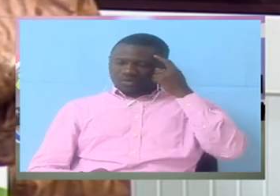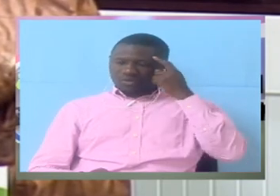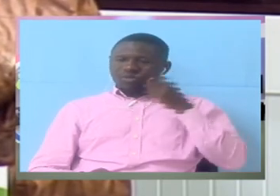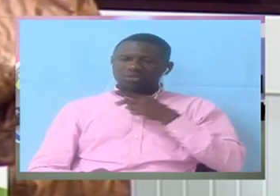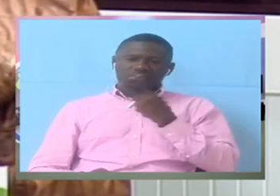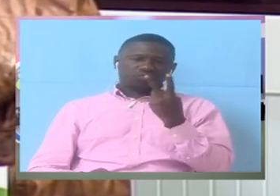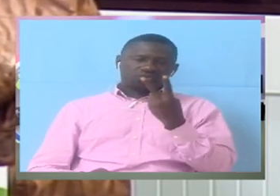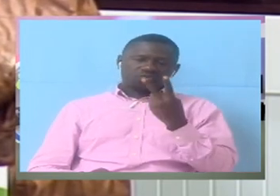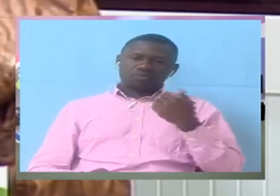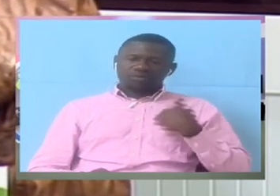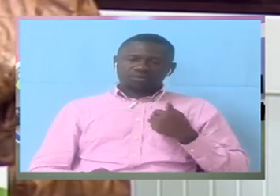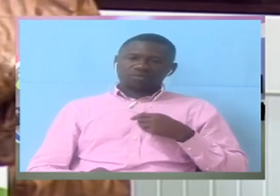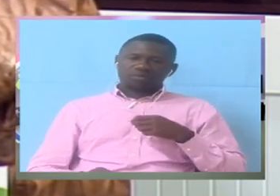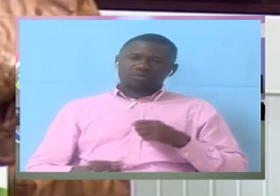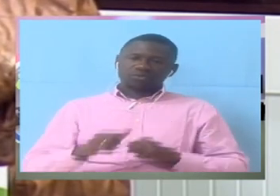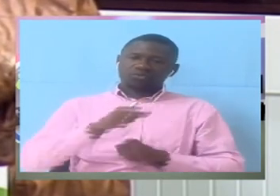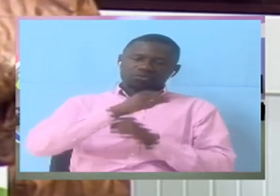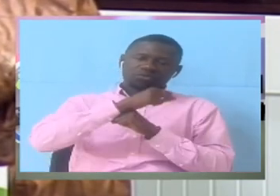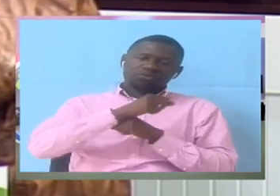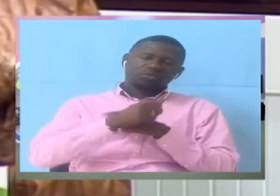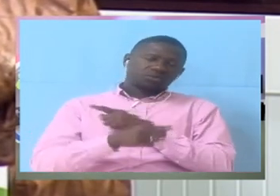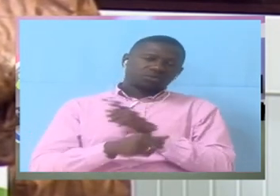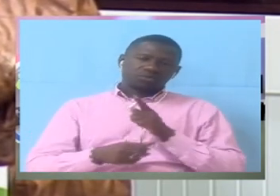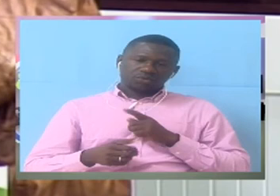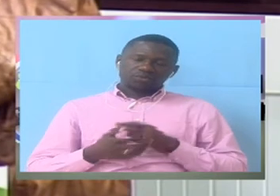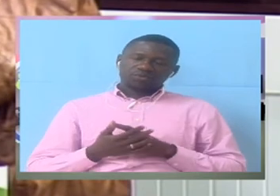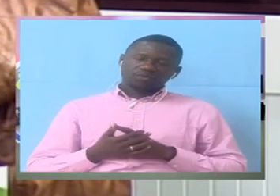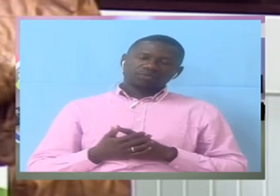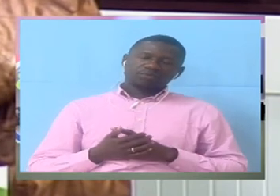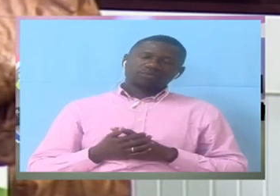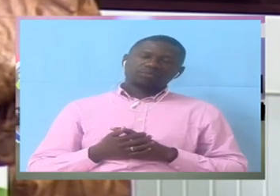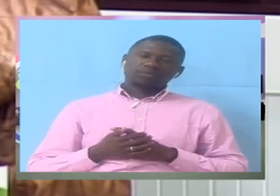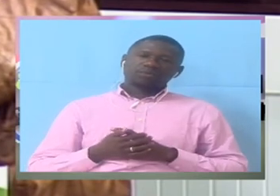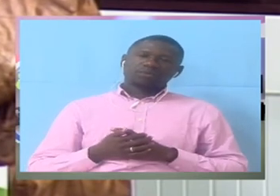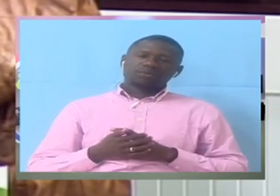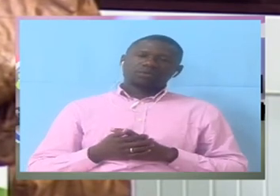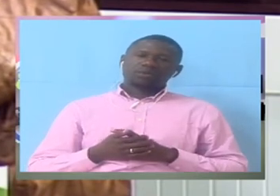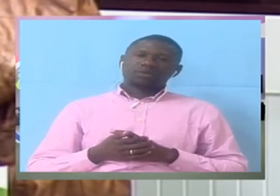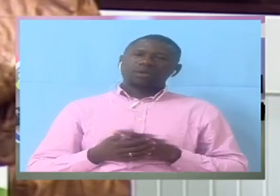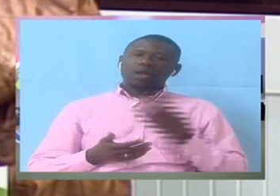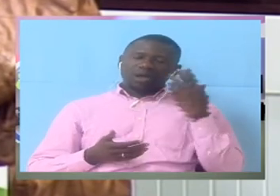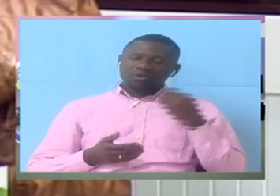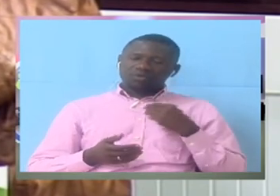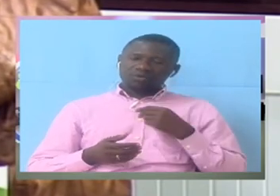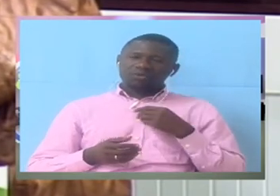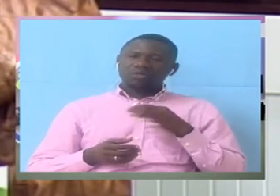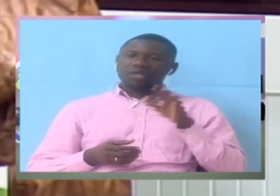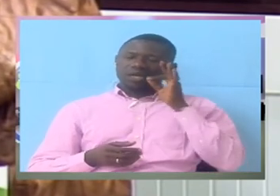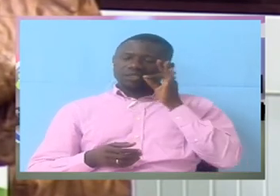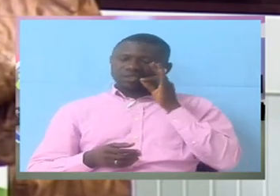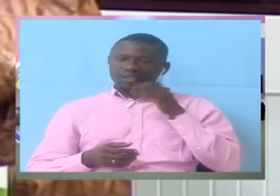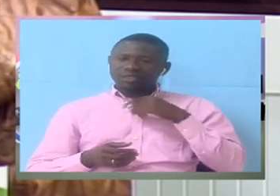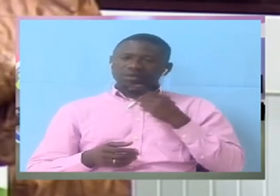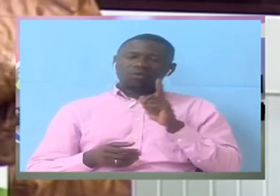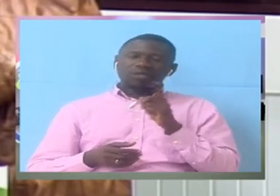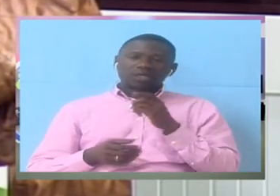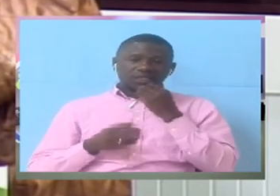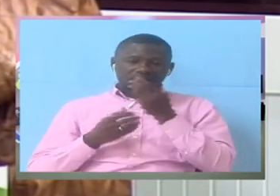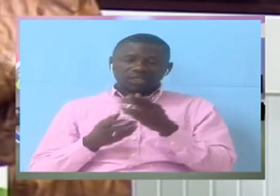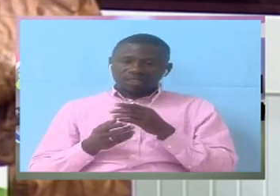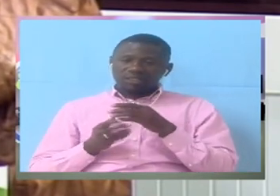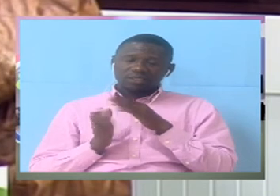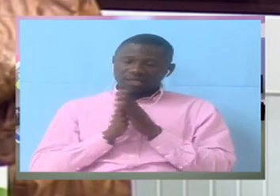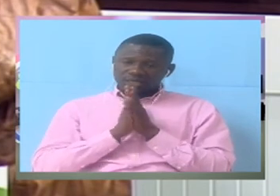for us this two. How did you plead to the charges? La nata na jabiro kenyari le yal tumi minale o jabiro kenyari